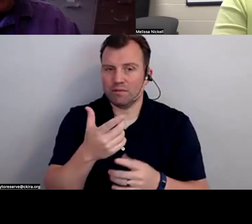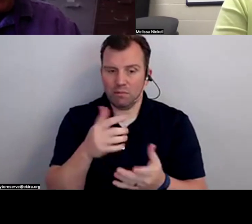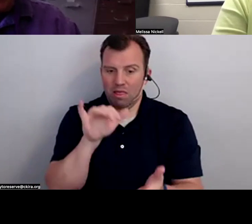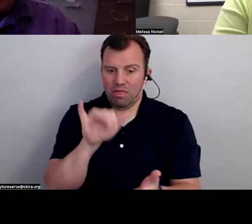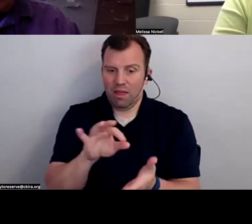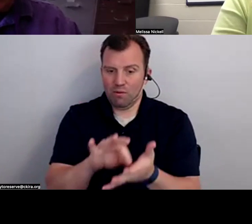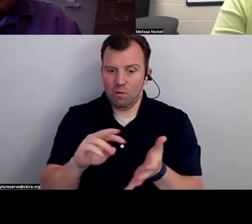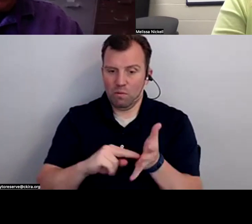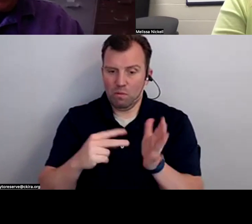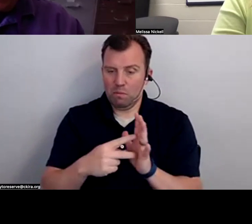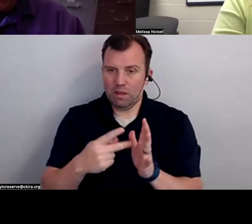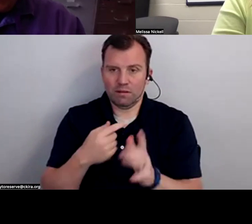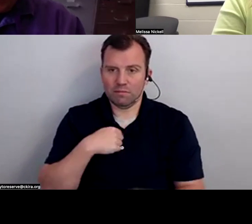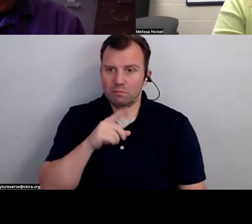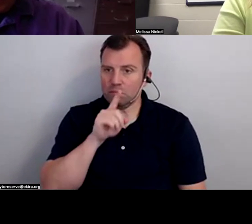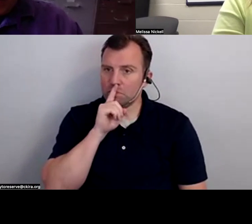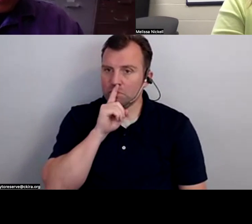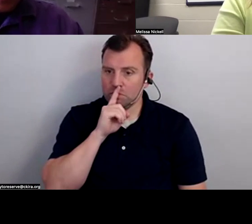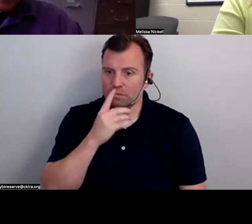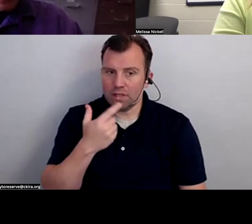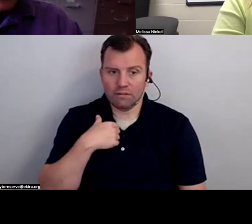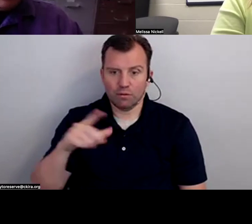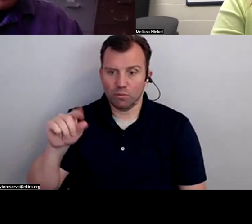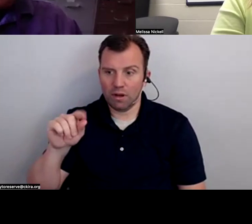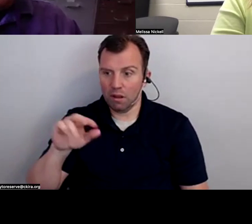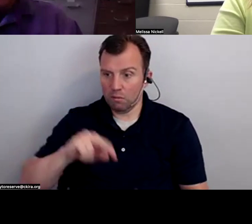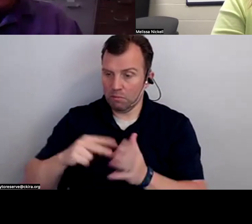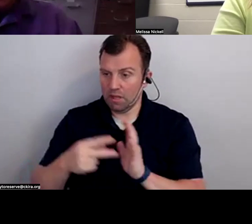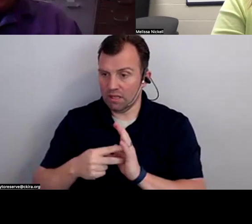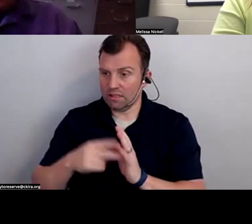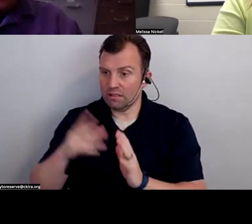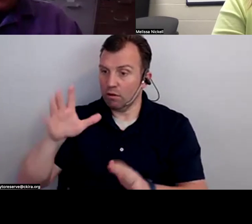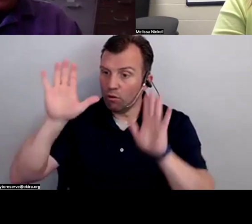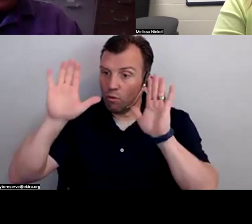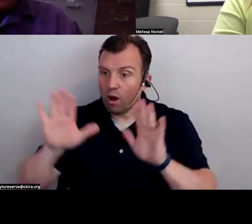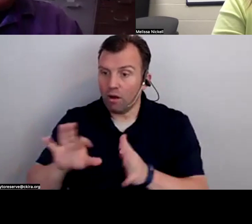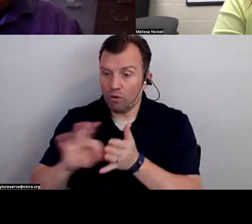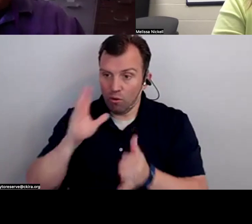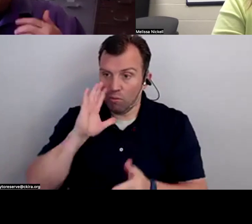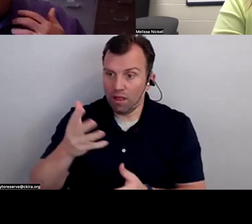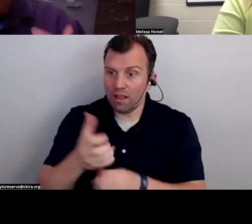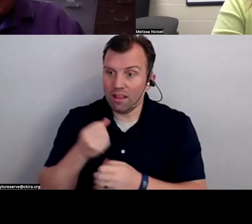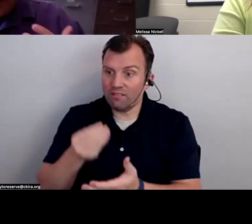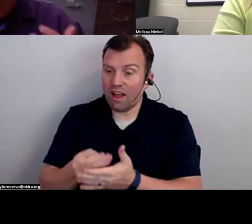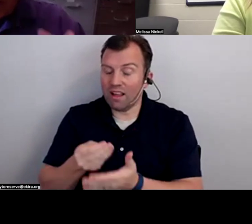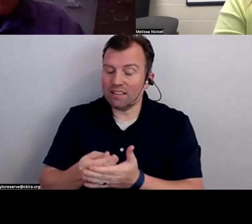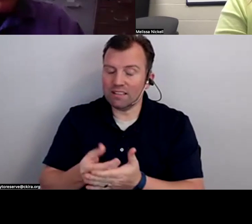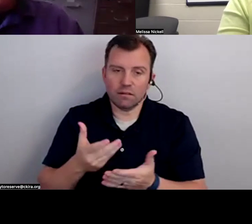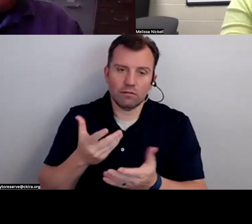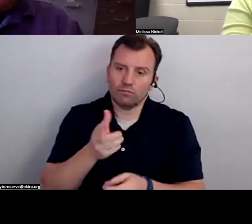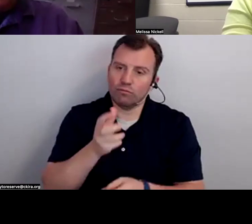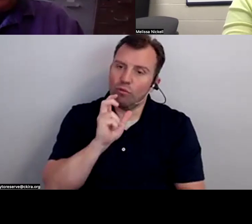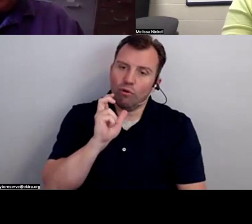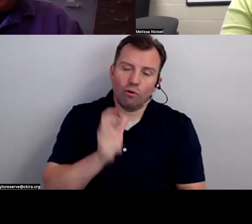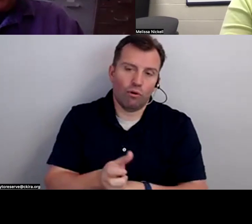score means. So, you know, if you get a 20, does that mean, oh my gosh, that's a great score, it's going to get funded? It's hard to